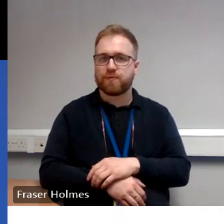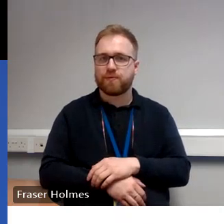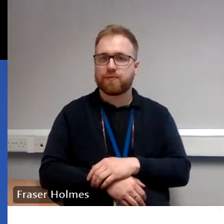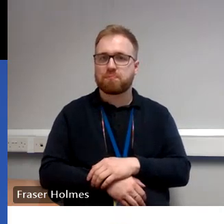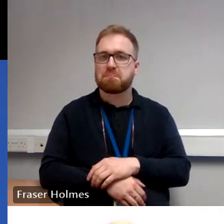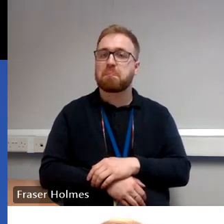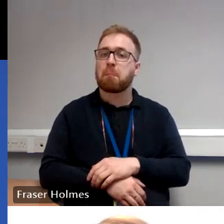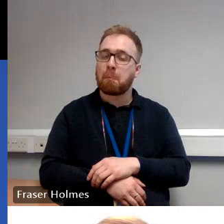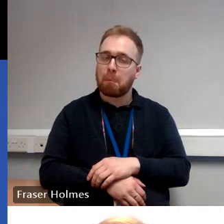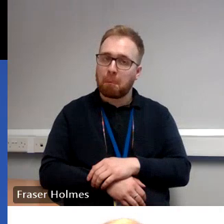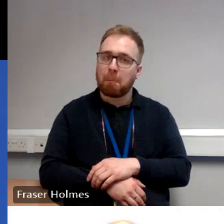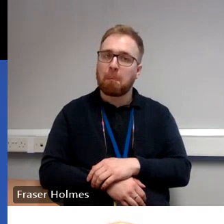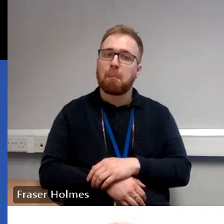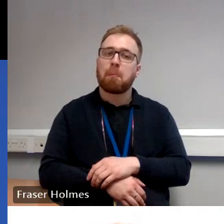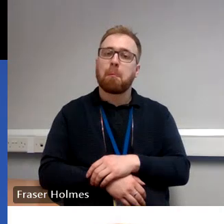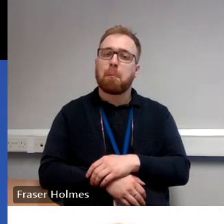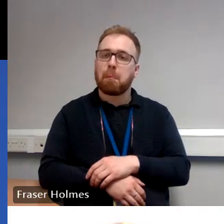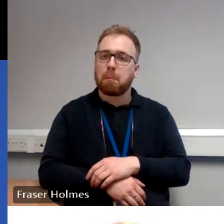Okay.